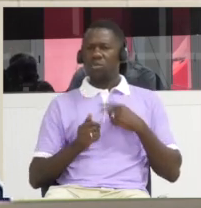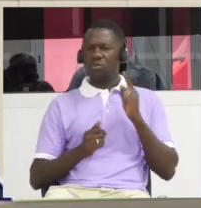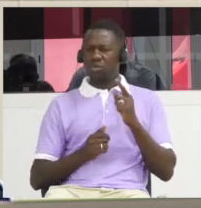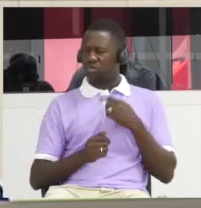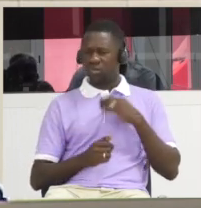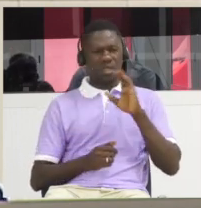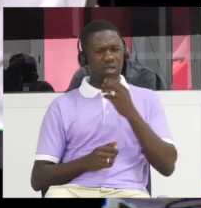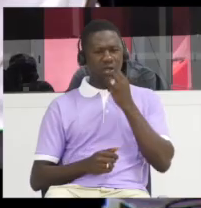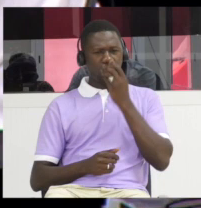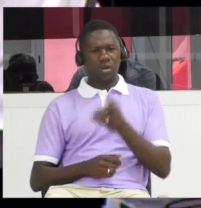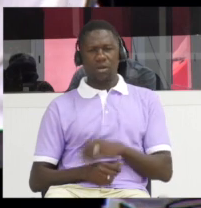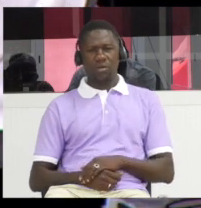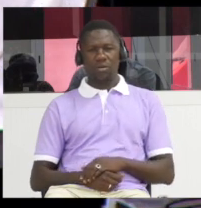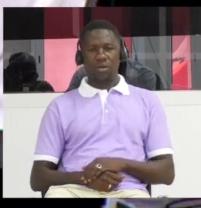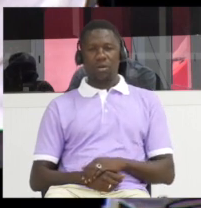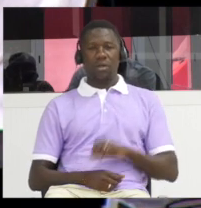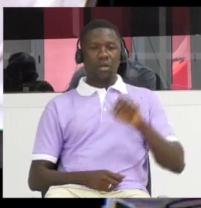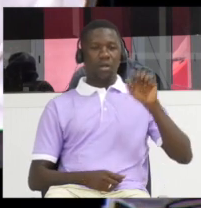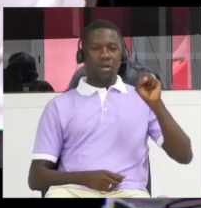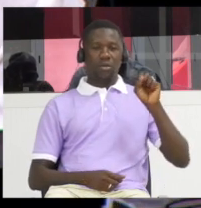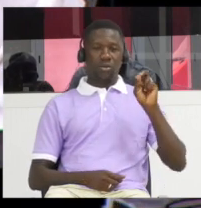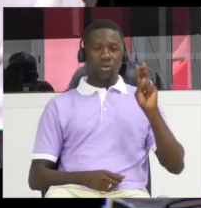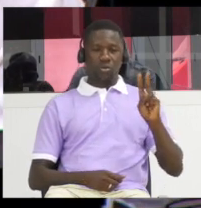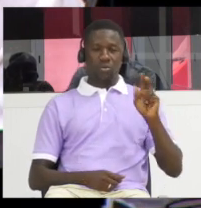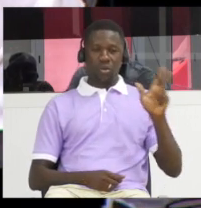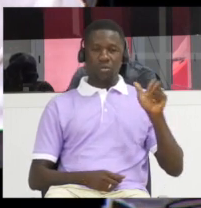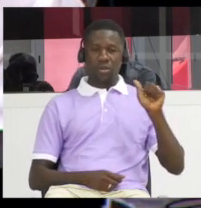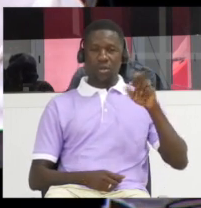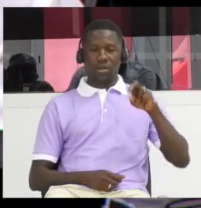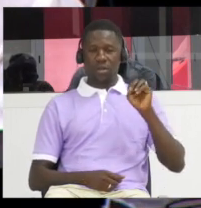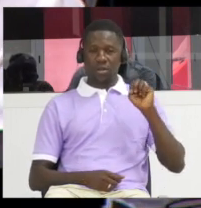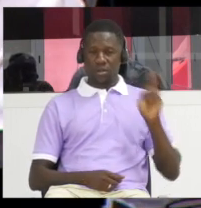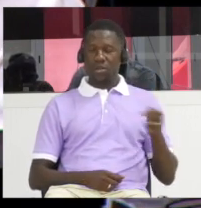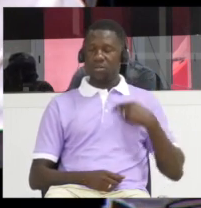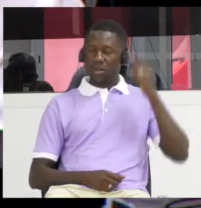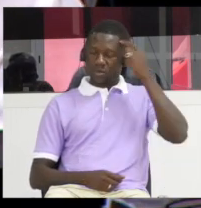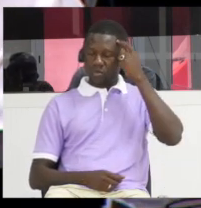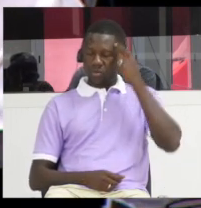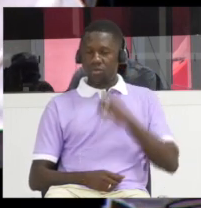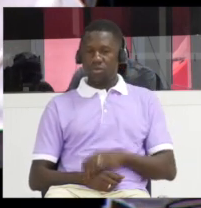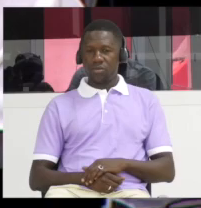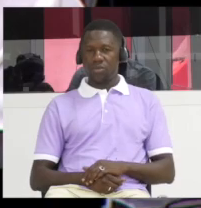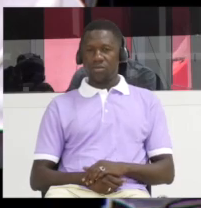know. For how long did you remain at the IGP's office?